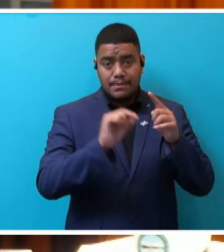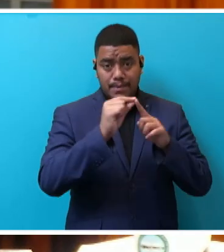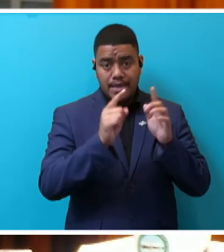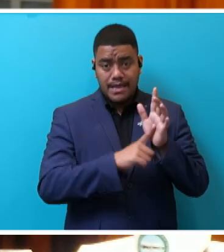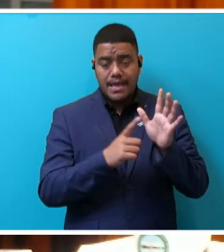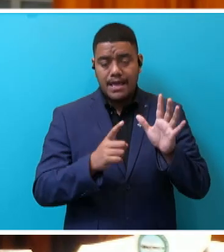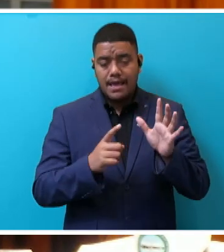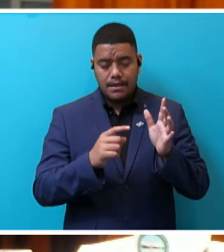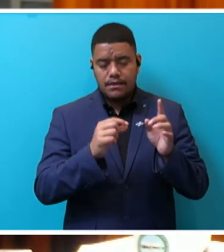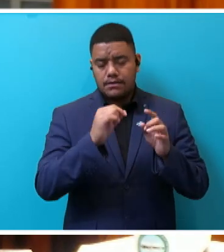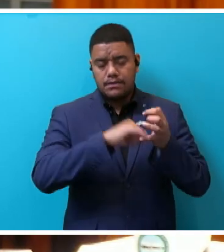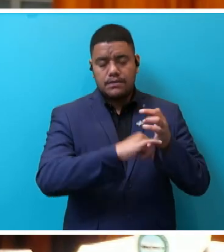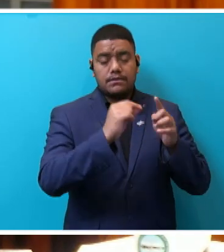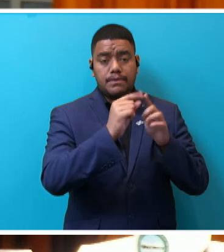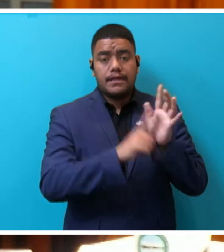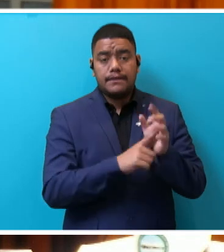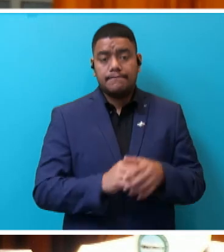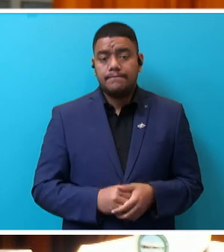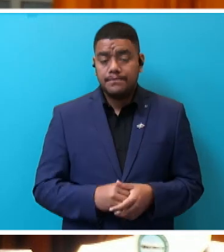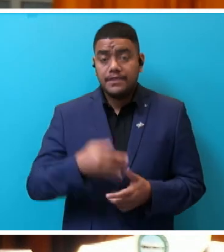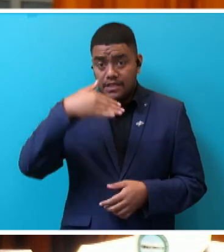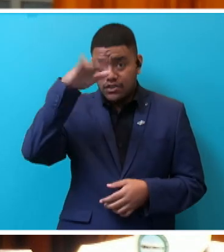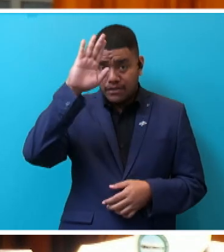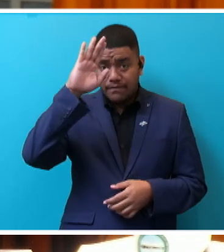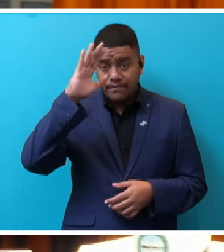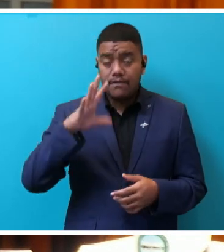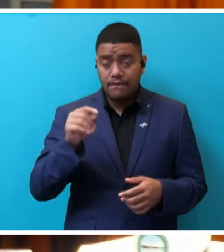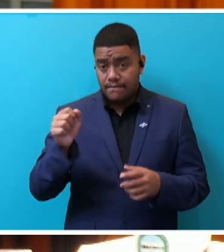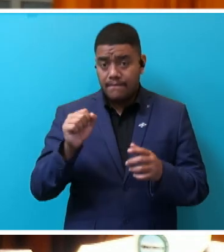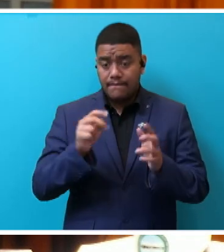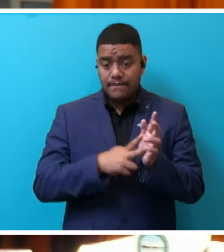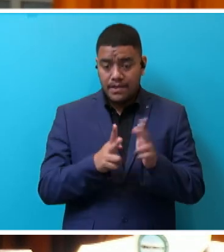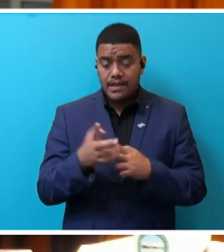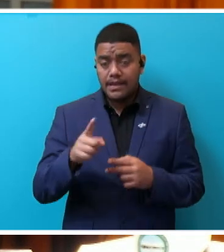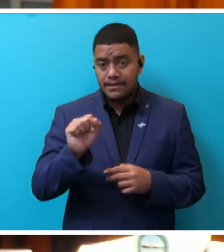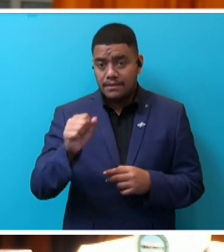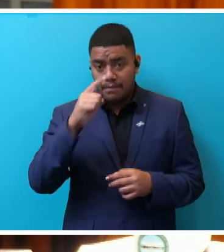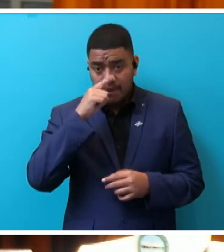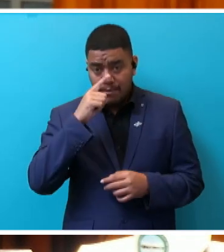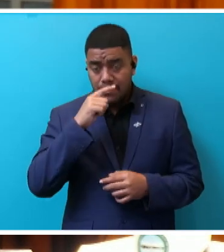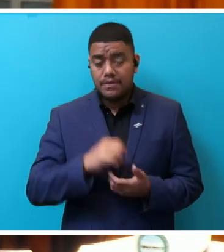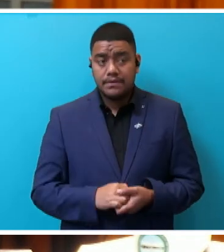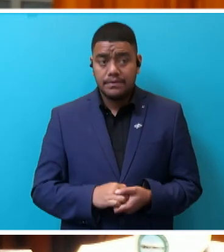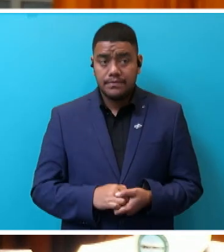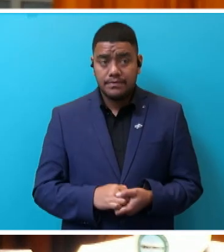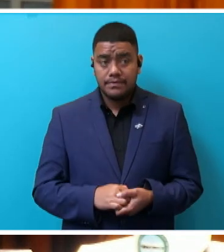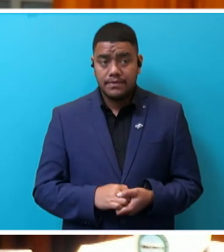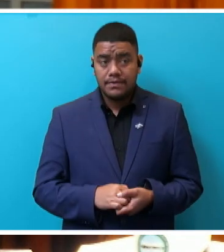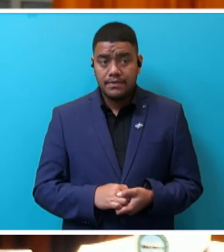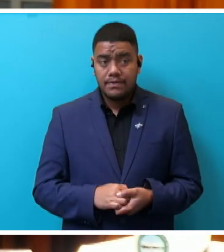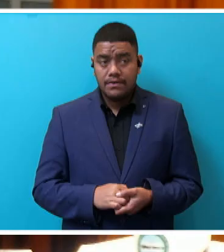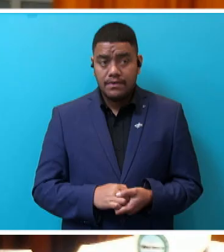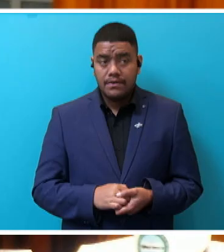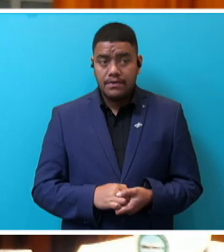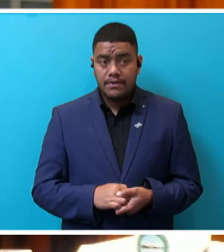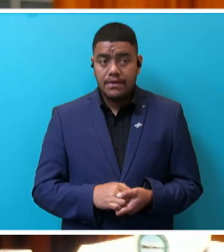issued. The chief of Yanawai and his people, I'm told, have gone